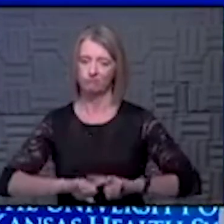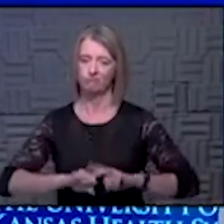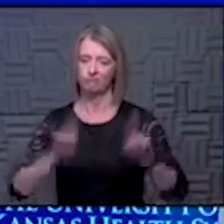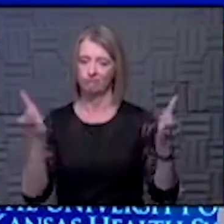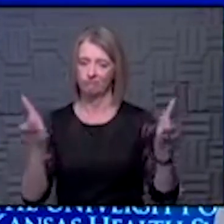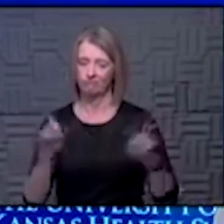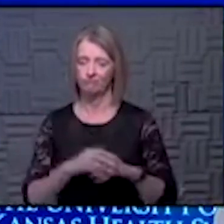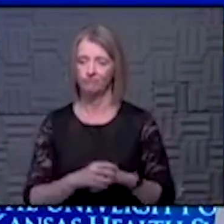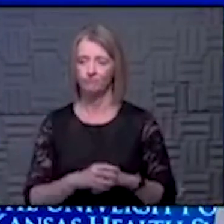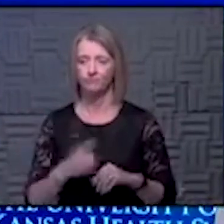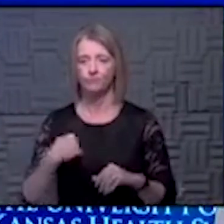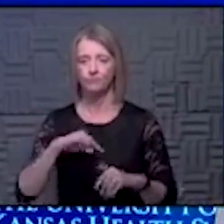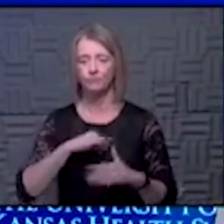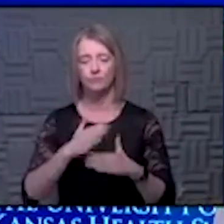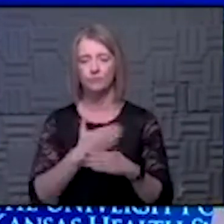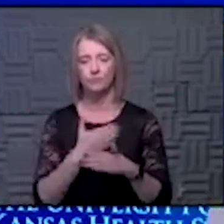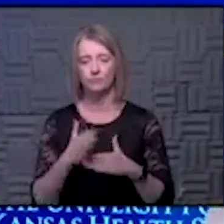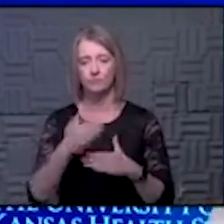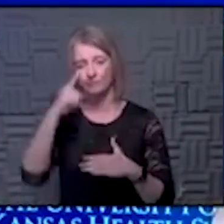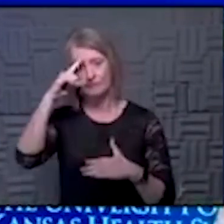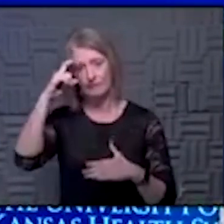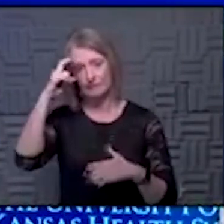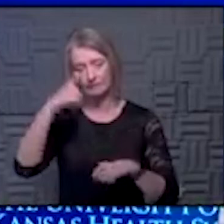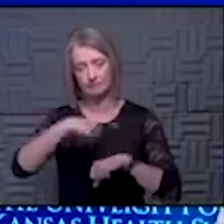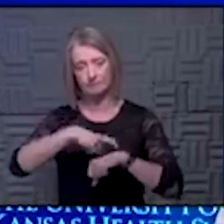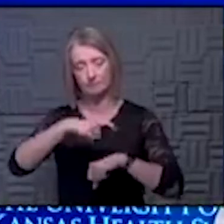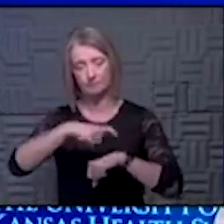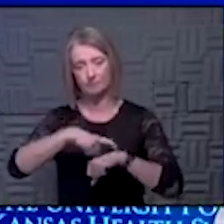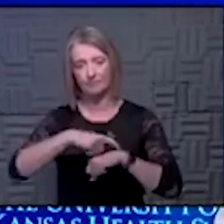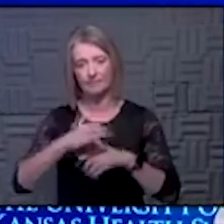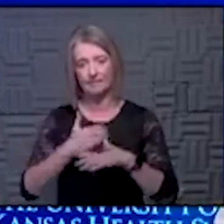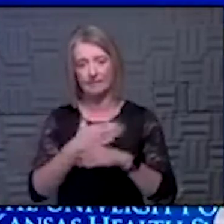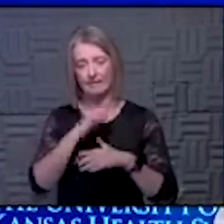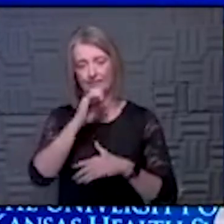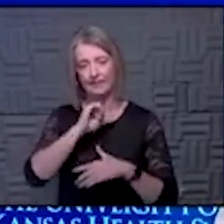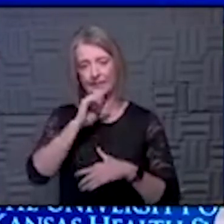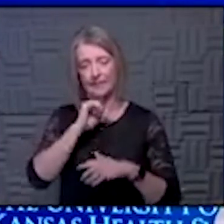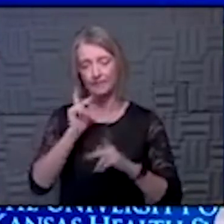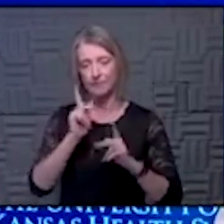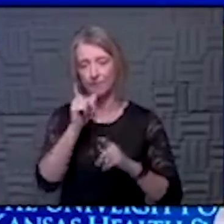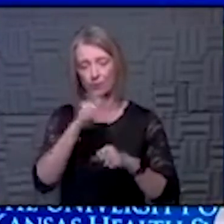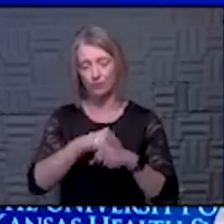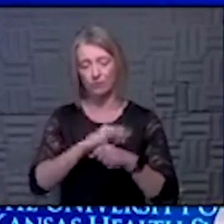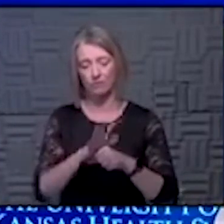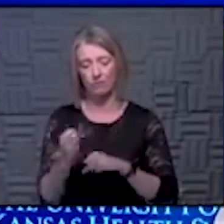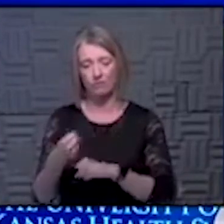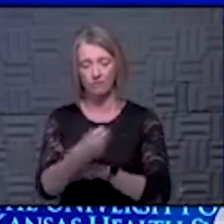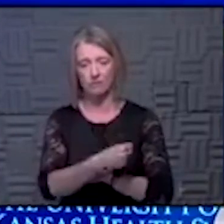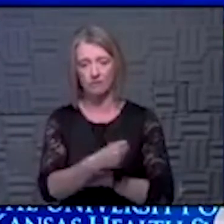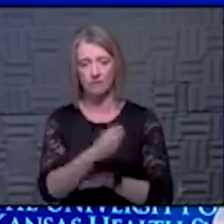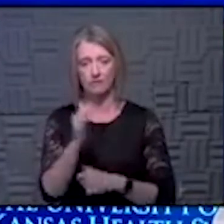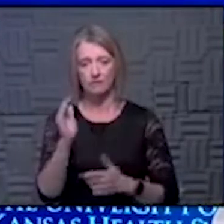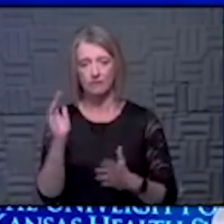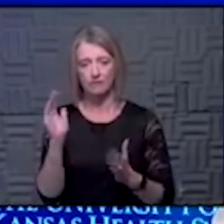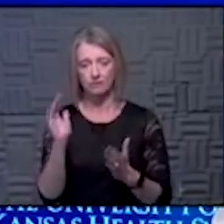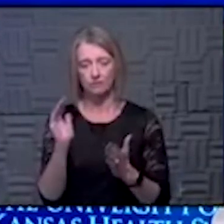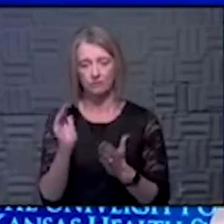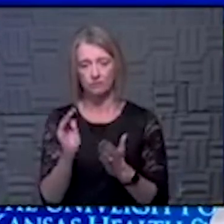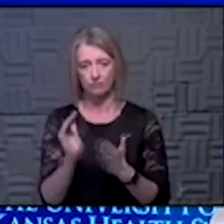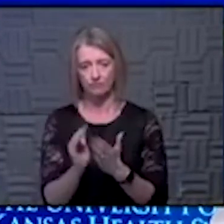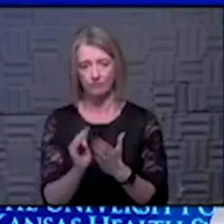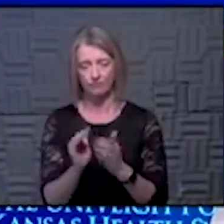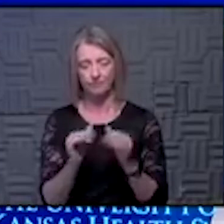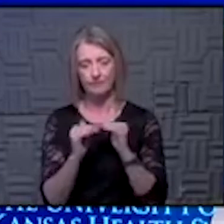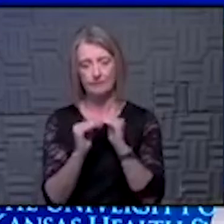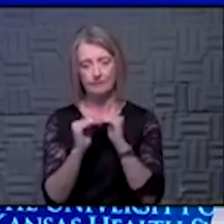aggregate. We've shared that over the summer, for example, the average age of those being hospitalized was decreasing. That